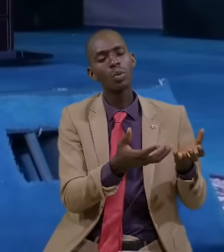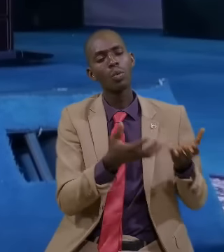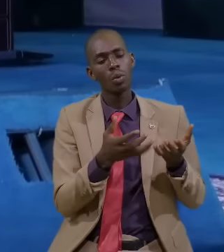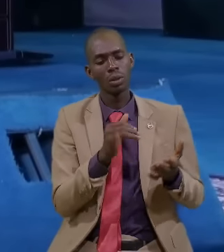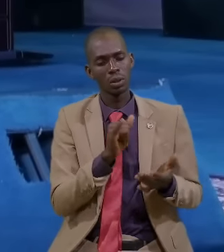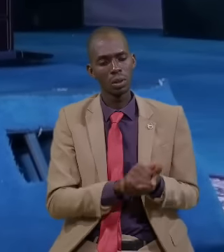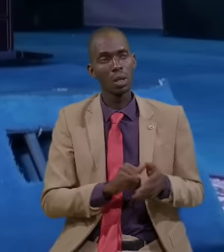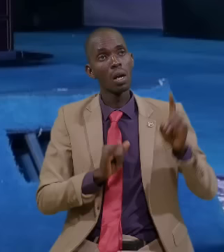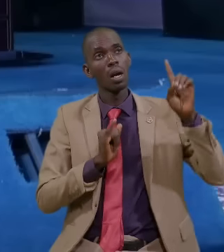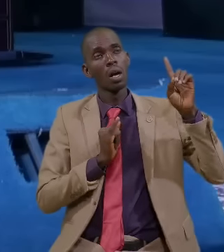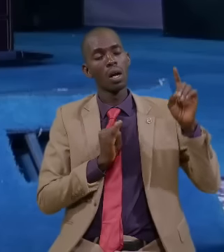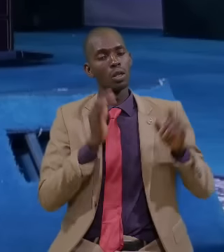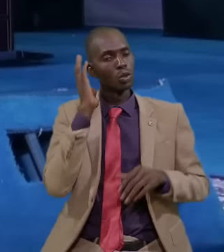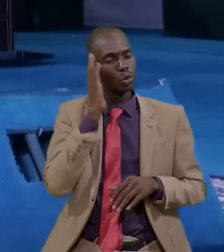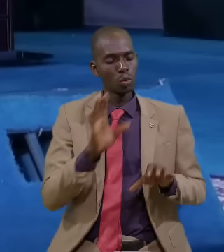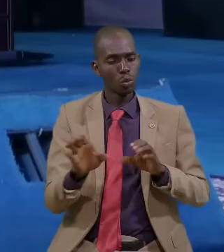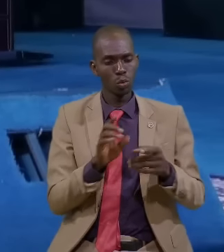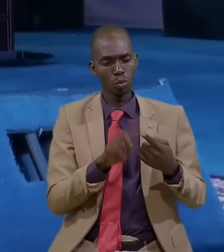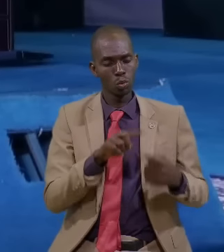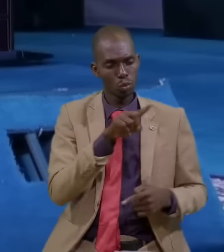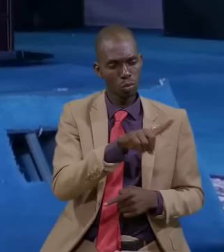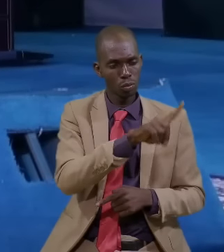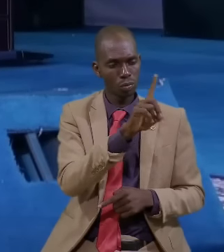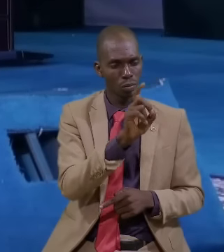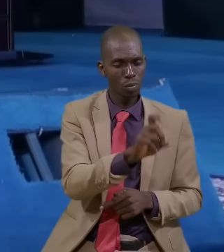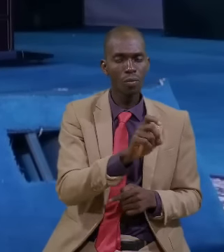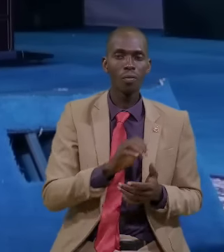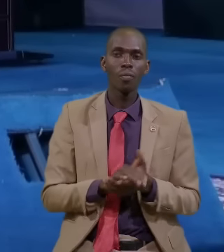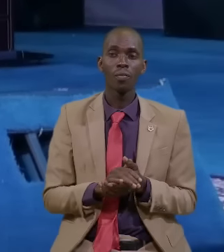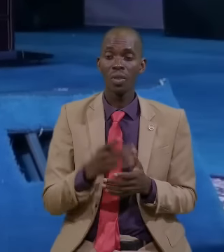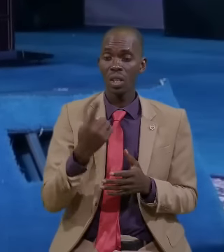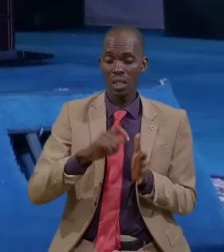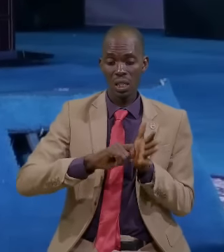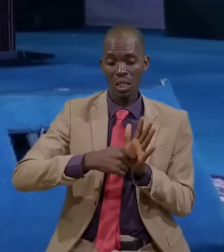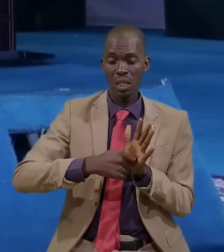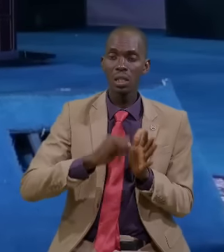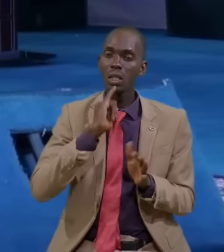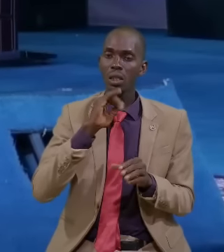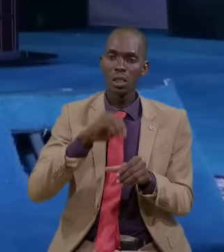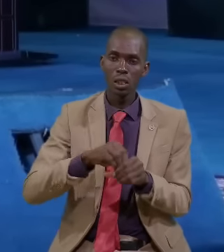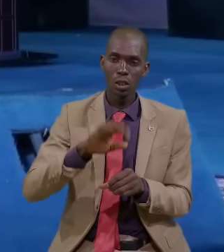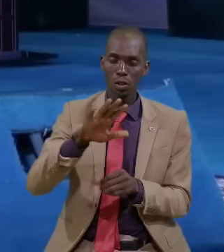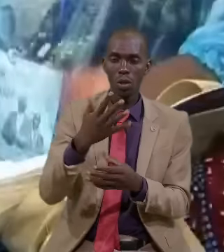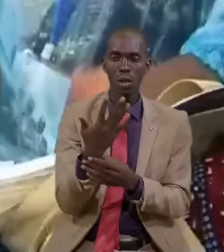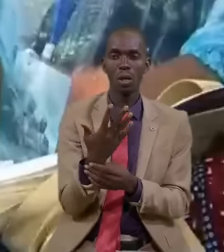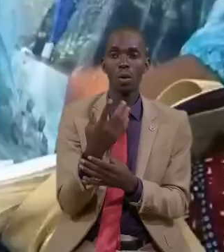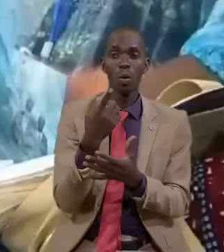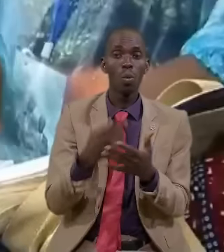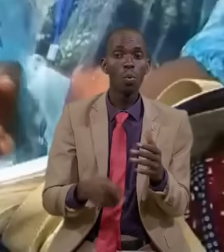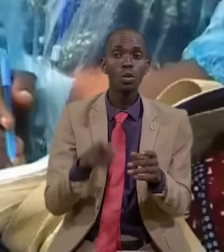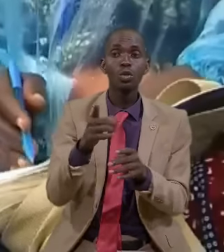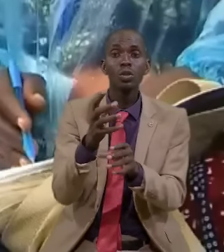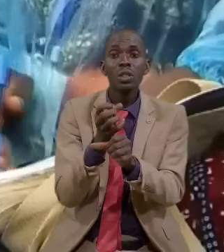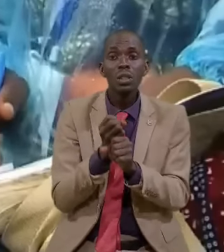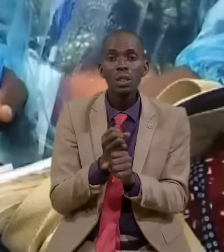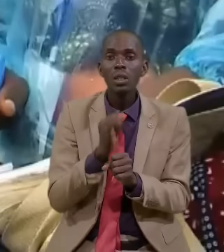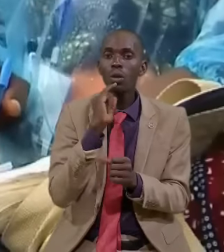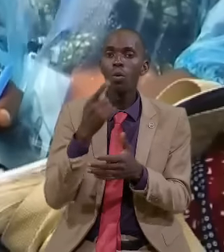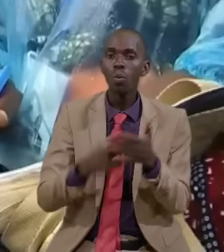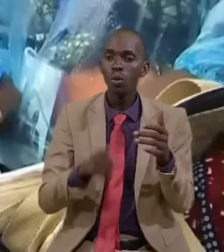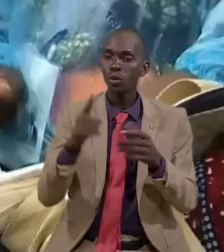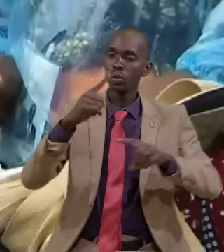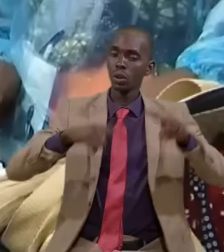should do unto thee? The key is in your hand. What you get is what you say. What you